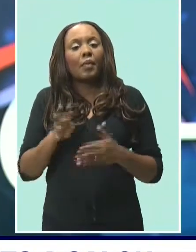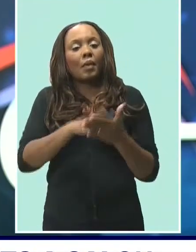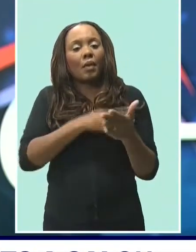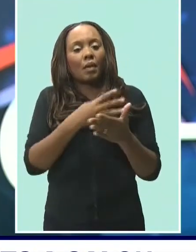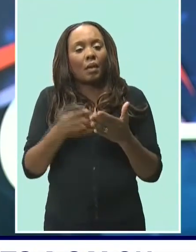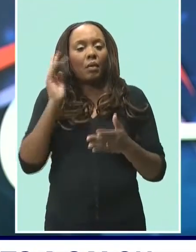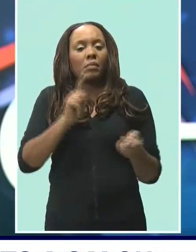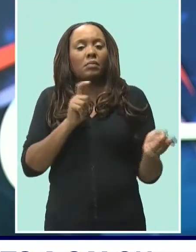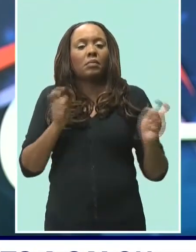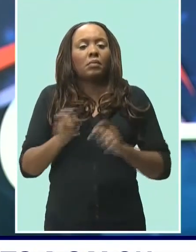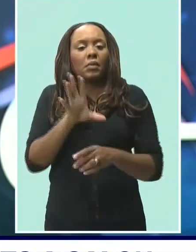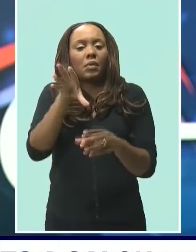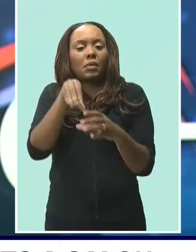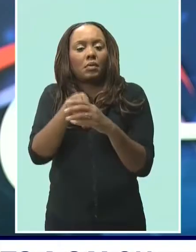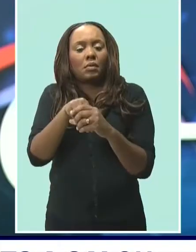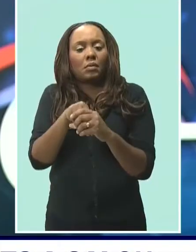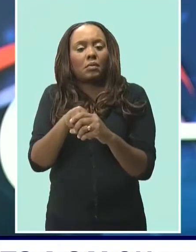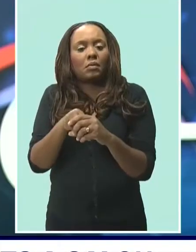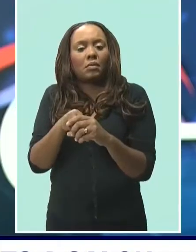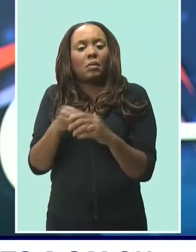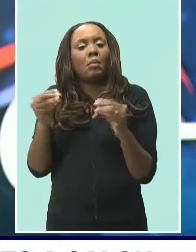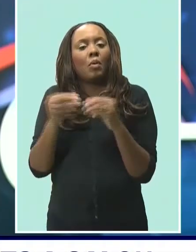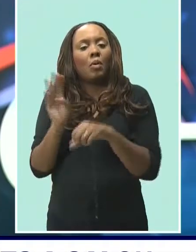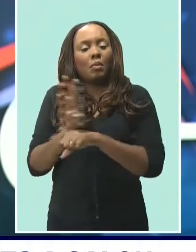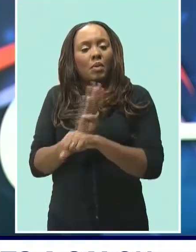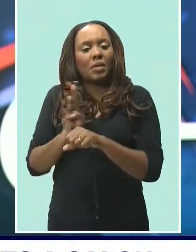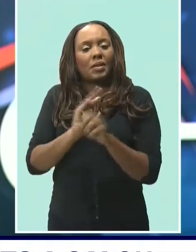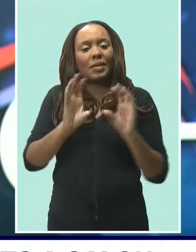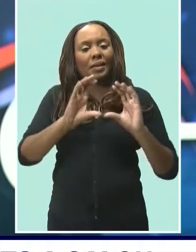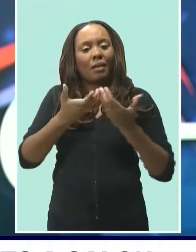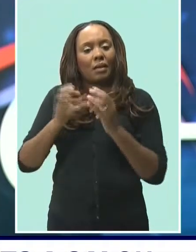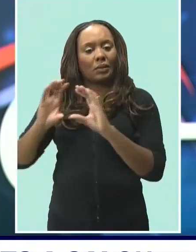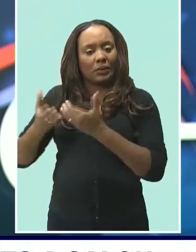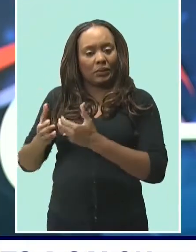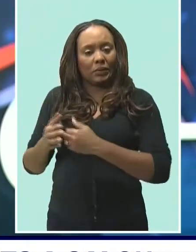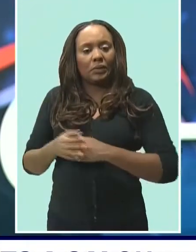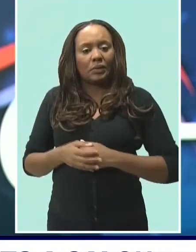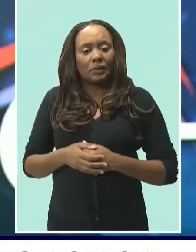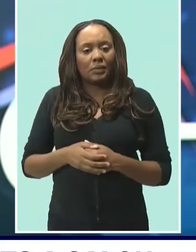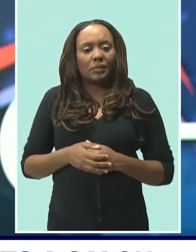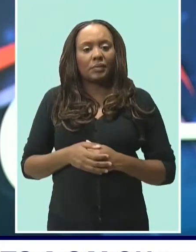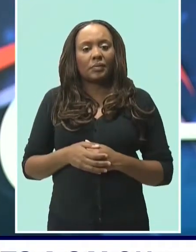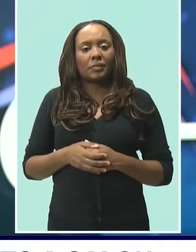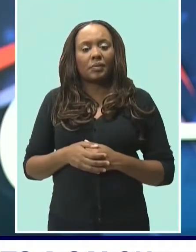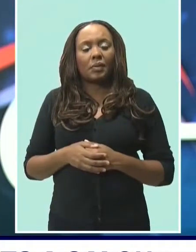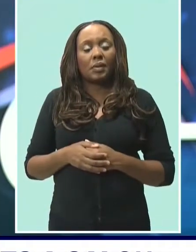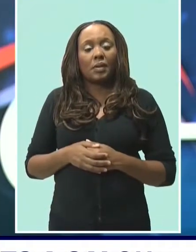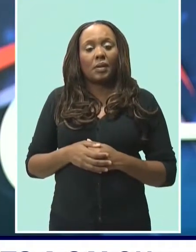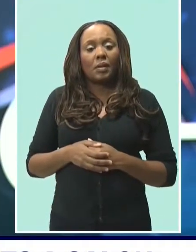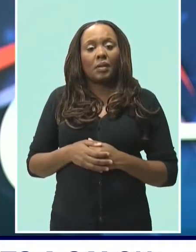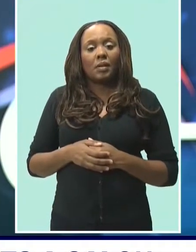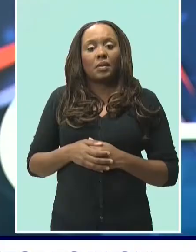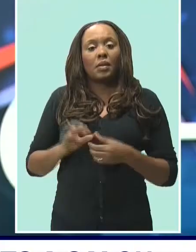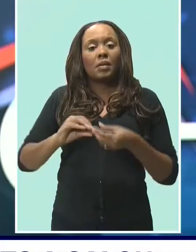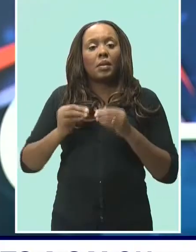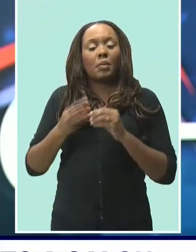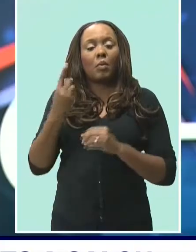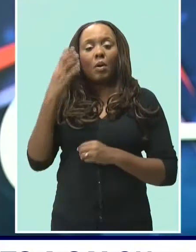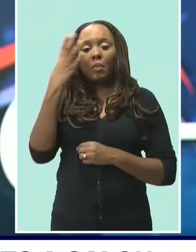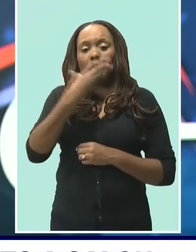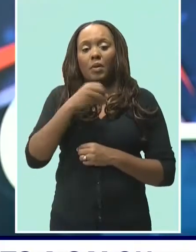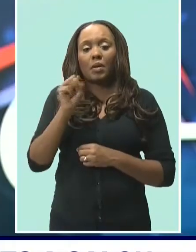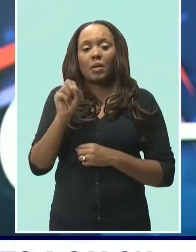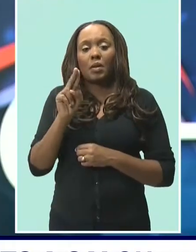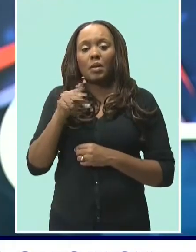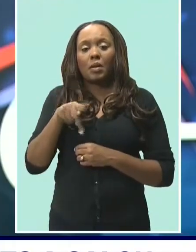more business courses to complement what the students learn. Meantime, Mr. Mohammed has pledged the company's continued support to the